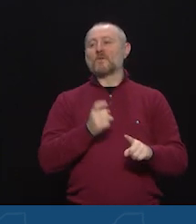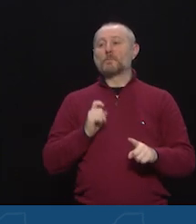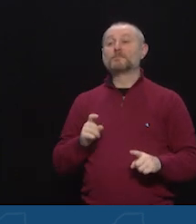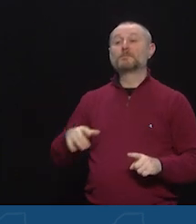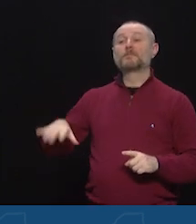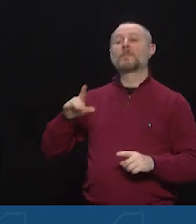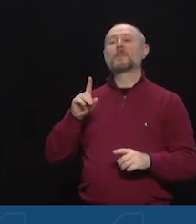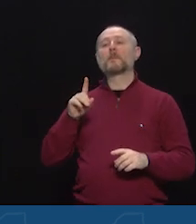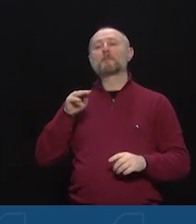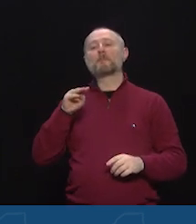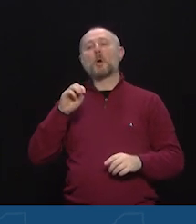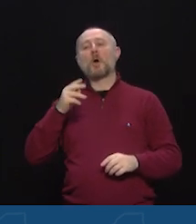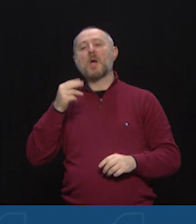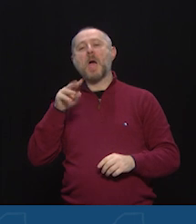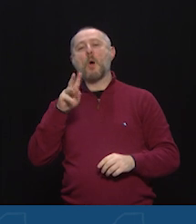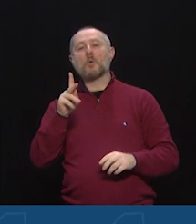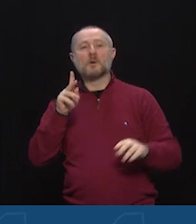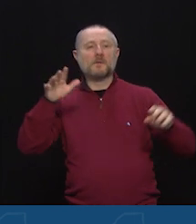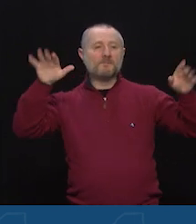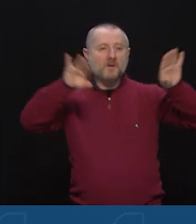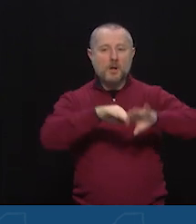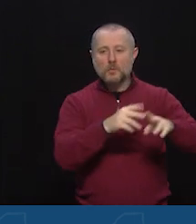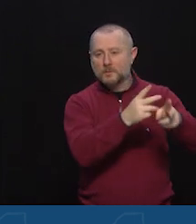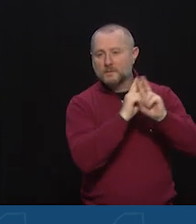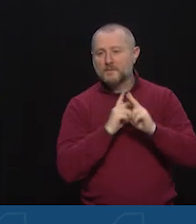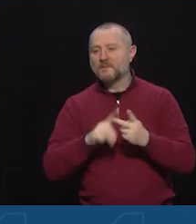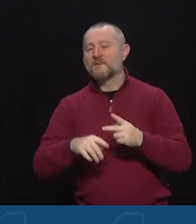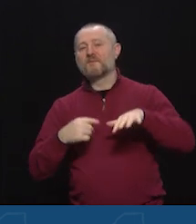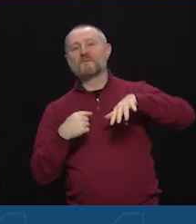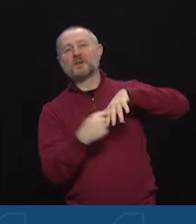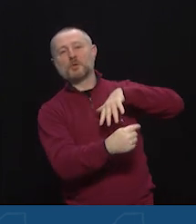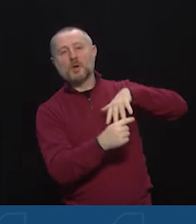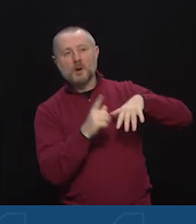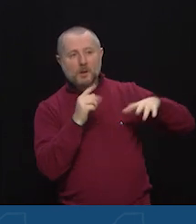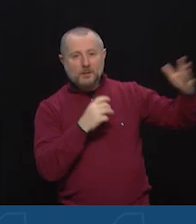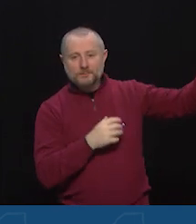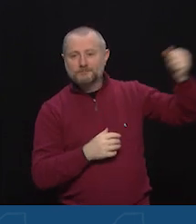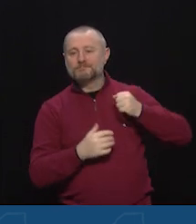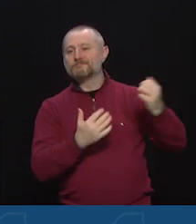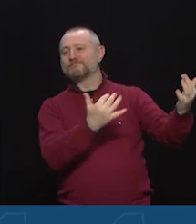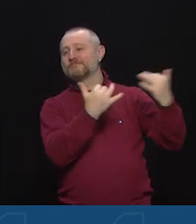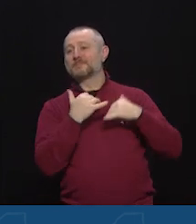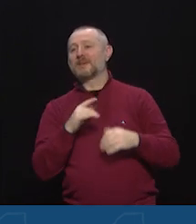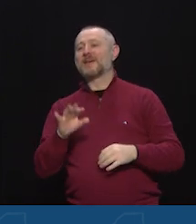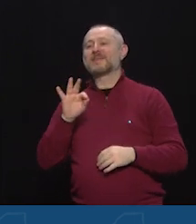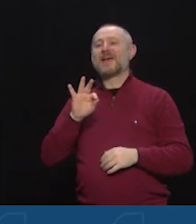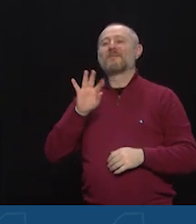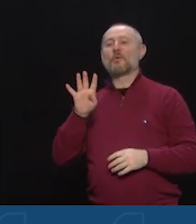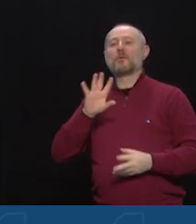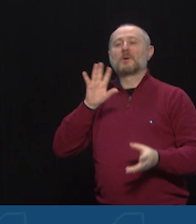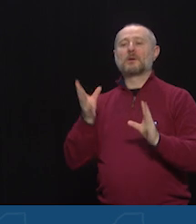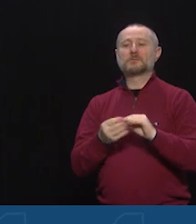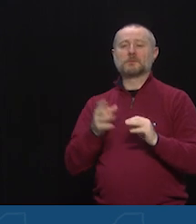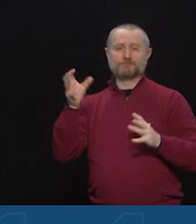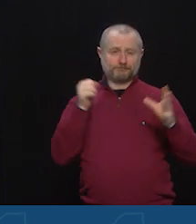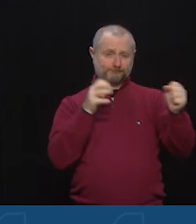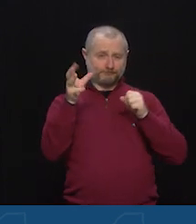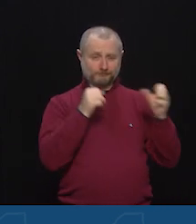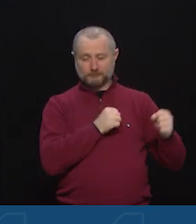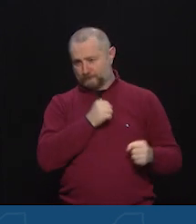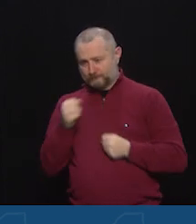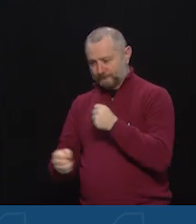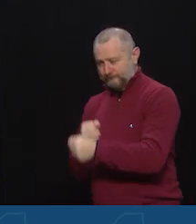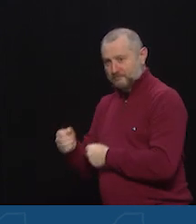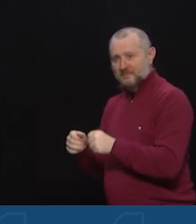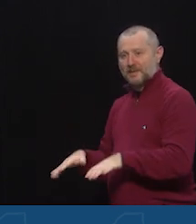Valley, from the Finger Lakes, from the Southern Tier, about 94 in total, to make sure that